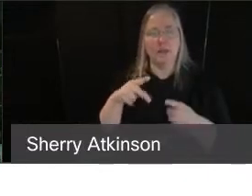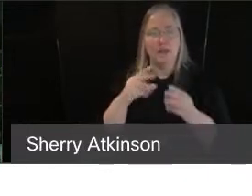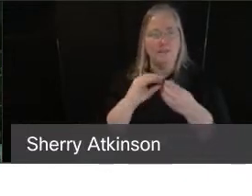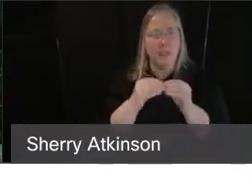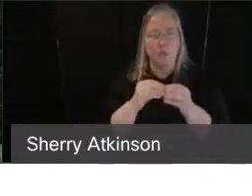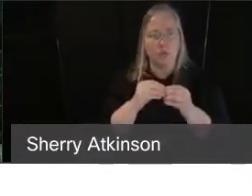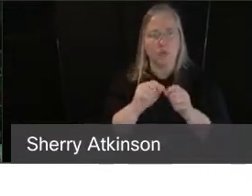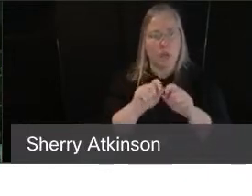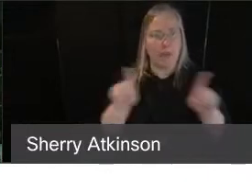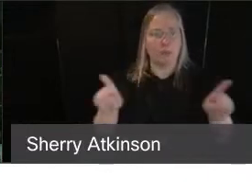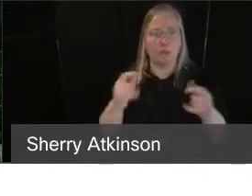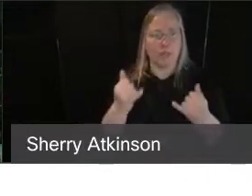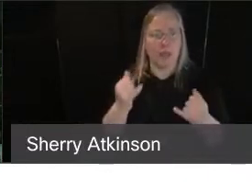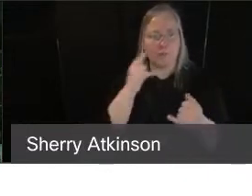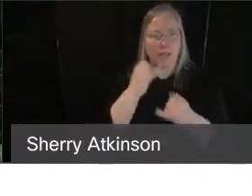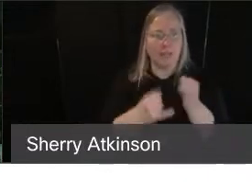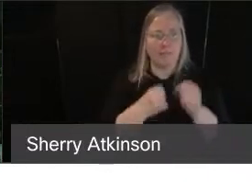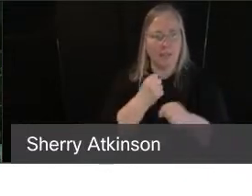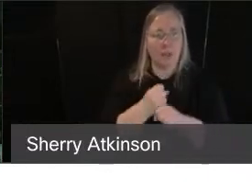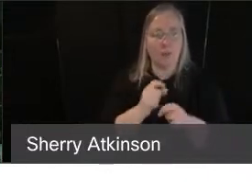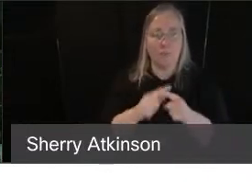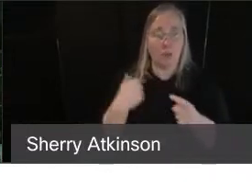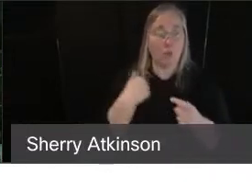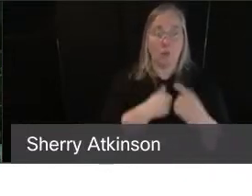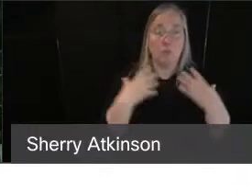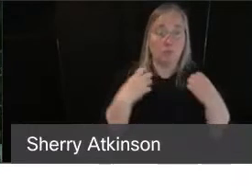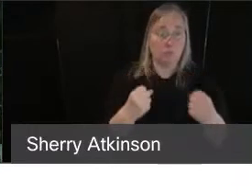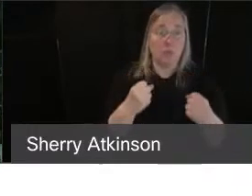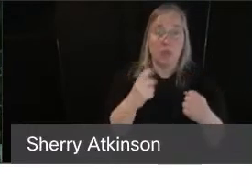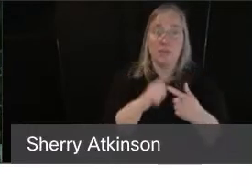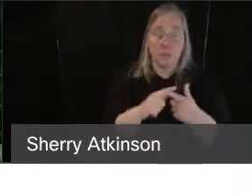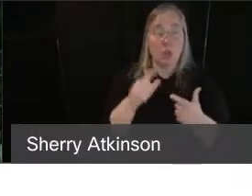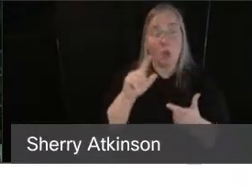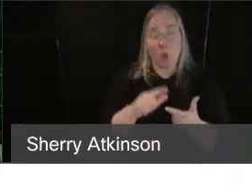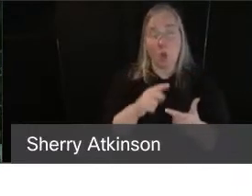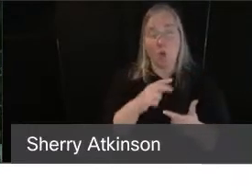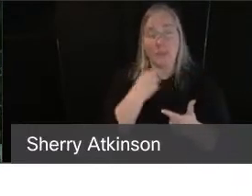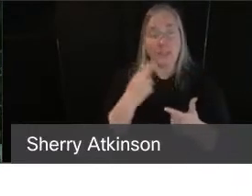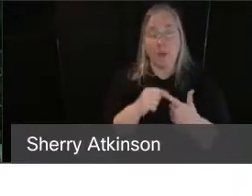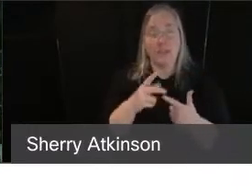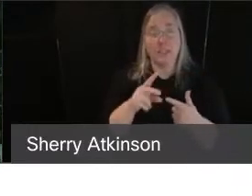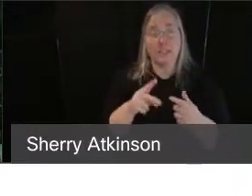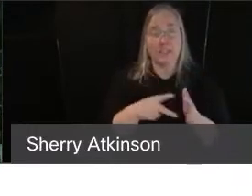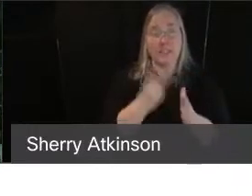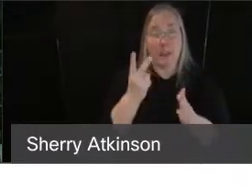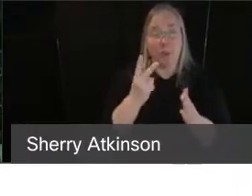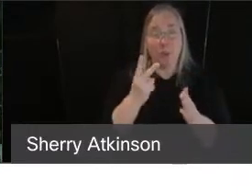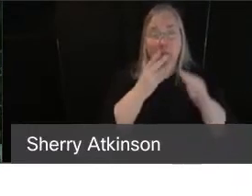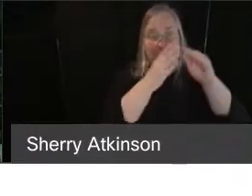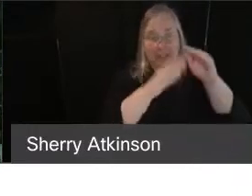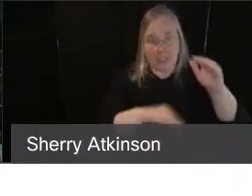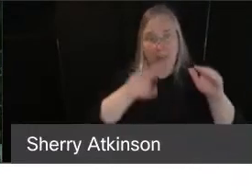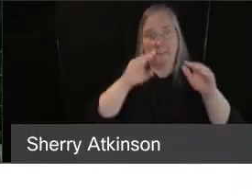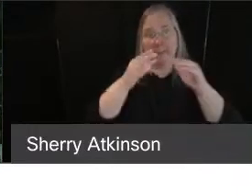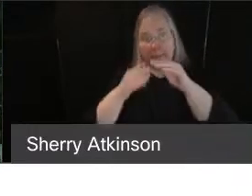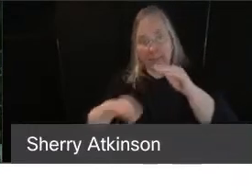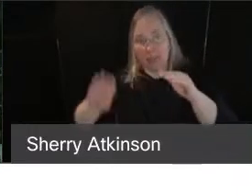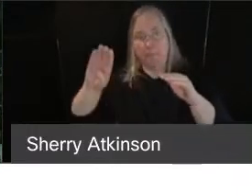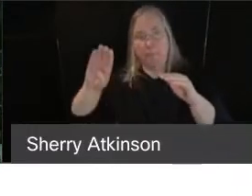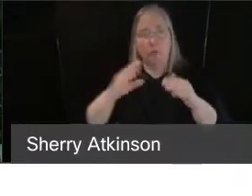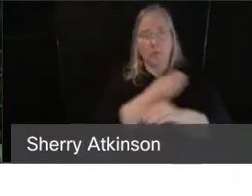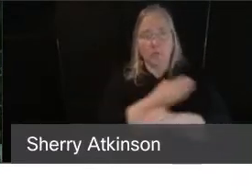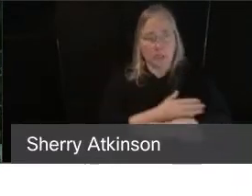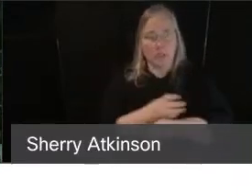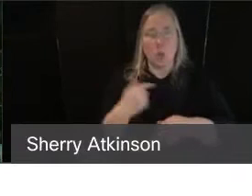That we're recovering, that there's a low risk of a double-dip recession, that we're in the kind of slow recovery that Darius